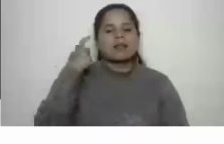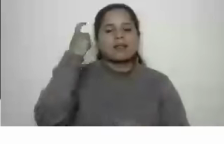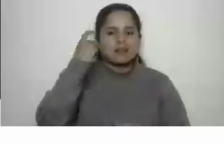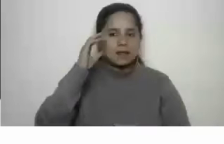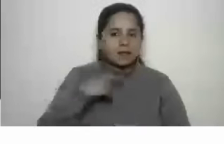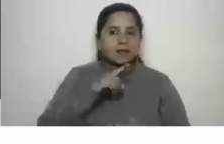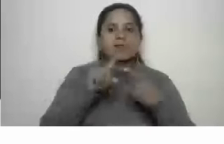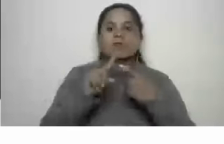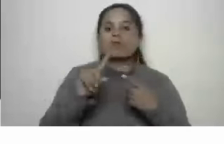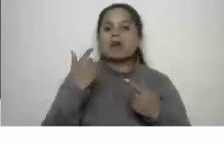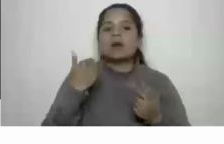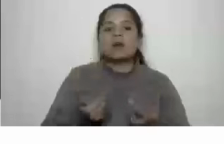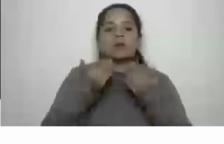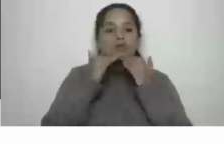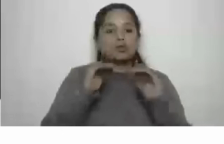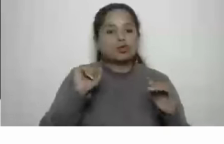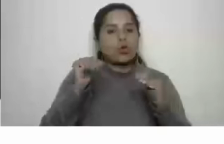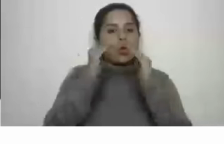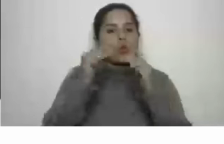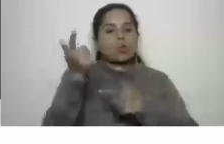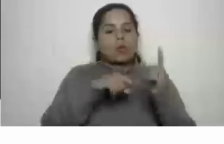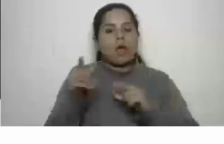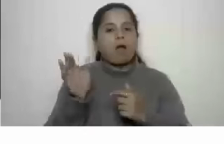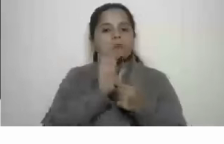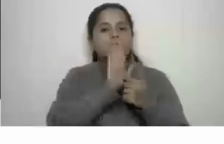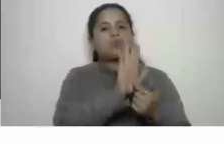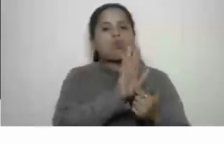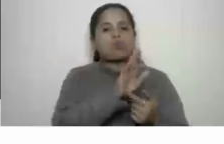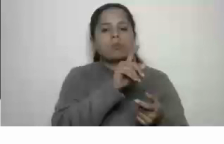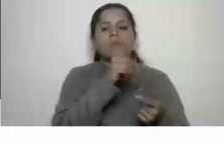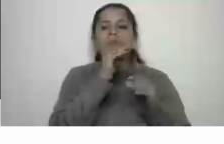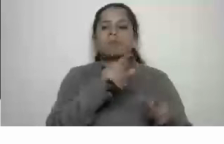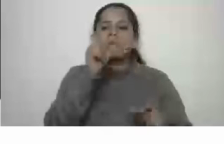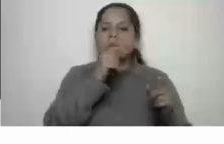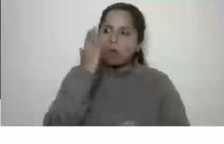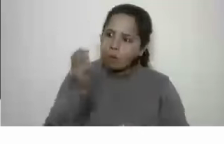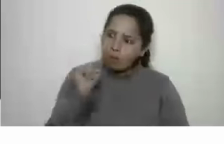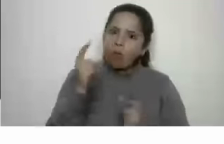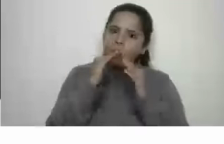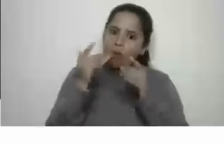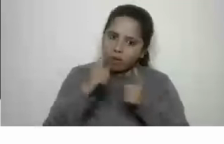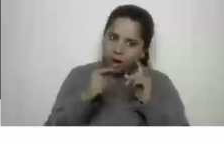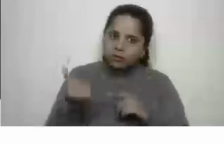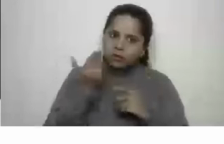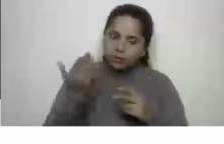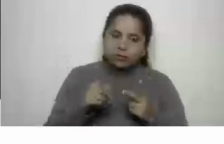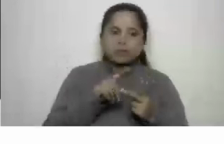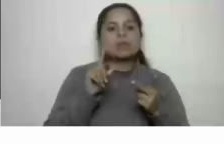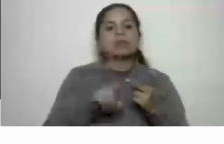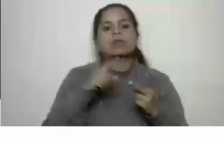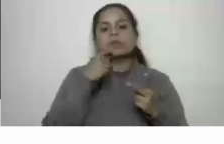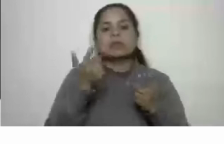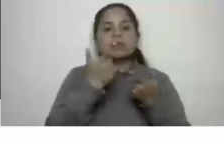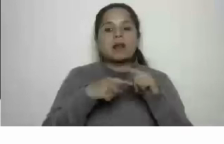first one is a student's home language gets a representation. The second one is if you remember the